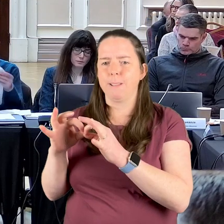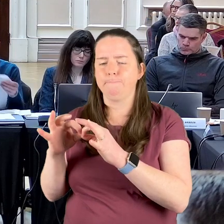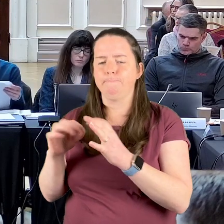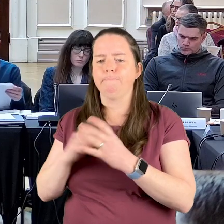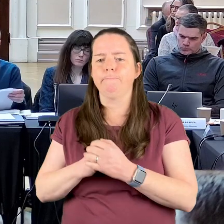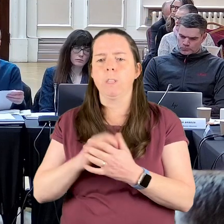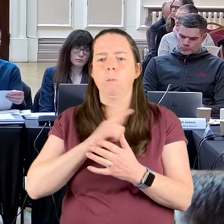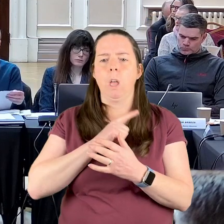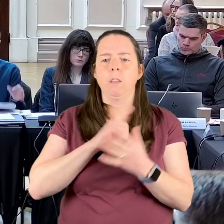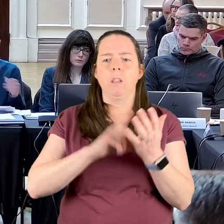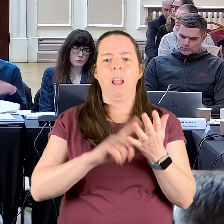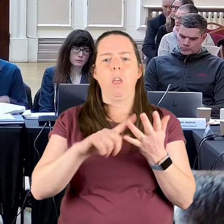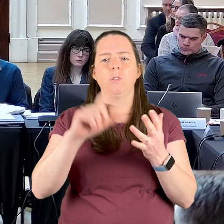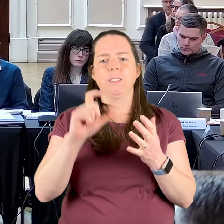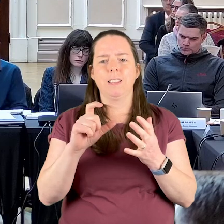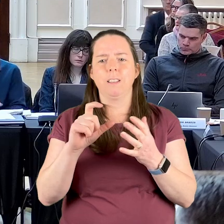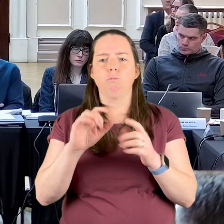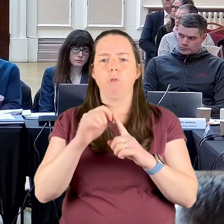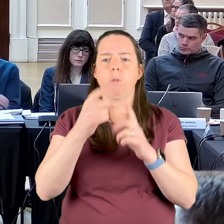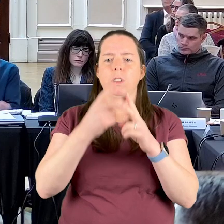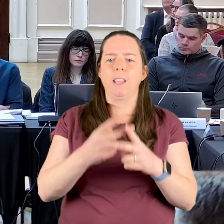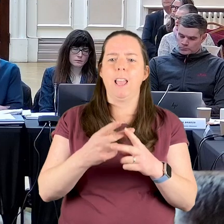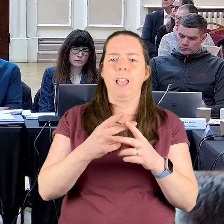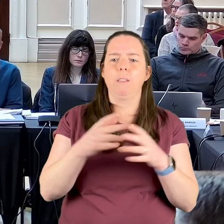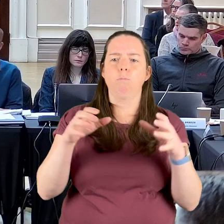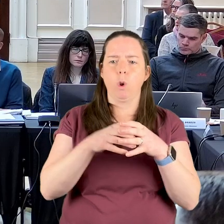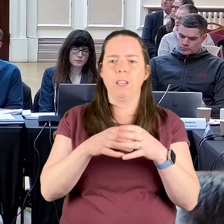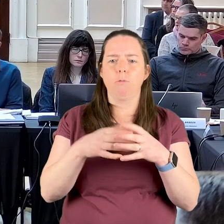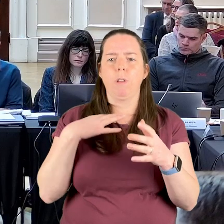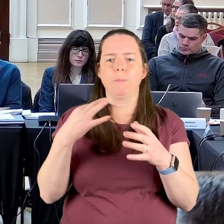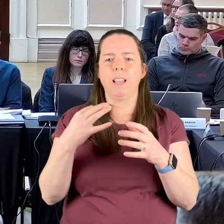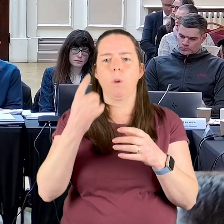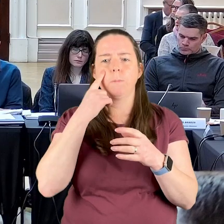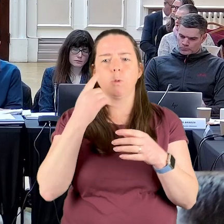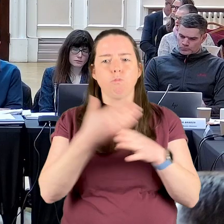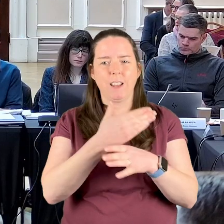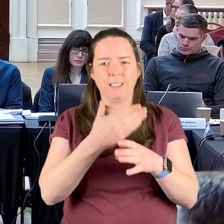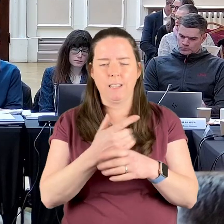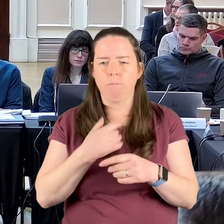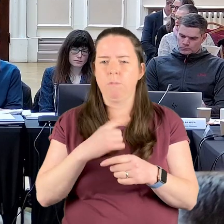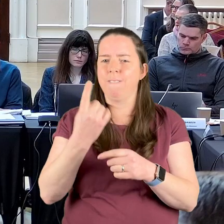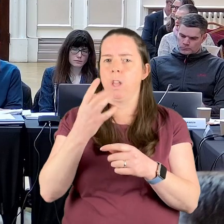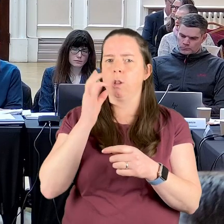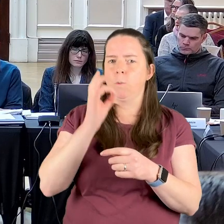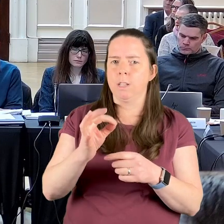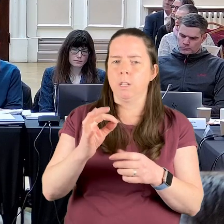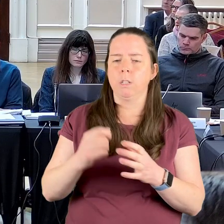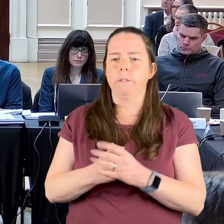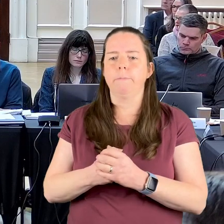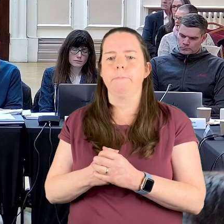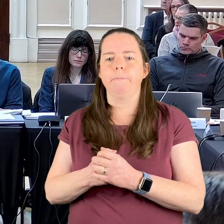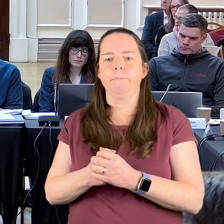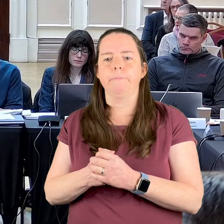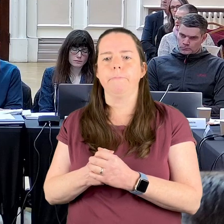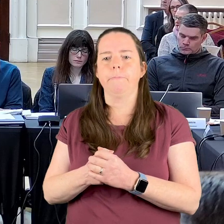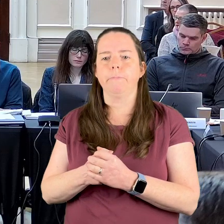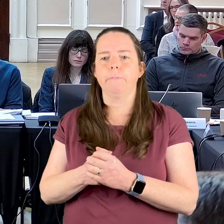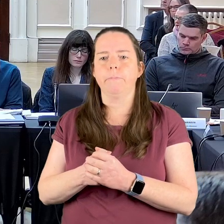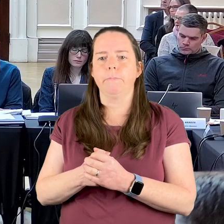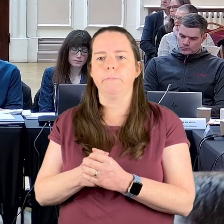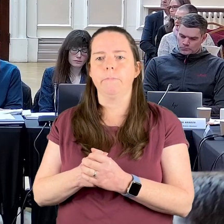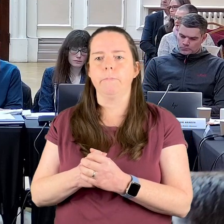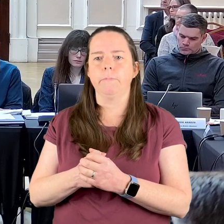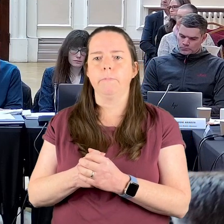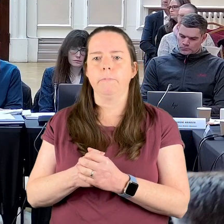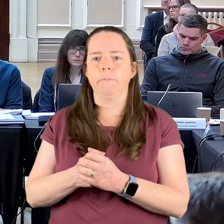with the ICB, as the LOC is the statutory primary care body that represents optical practices. So that's the first